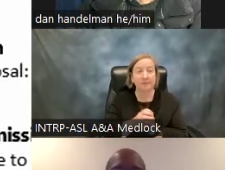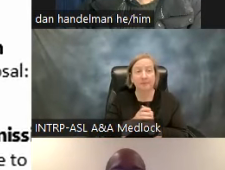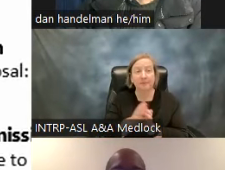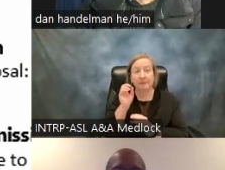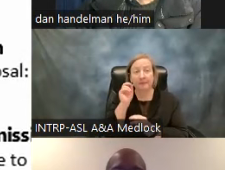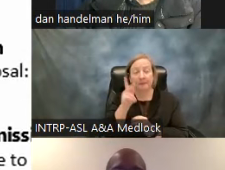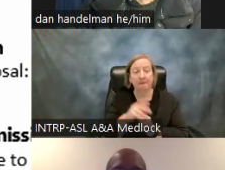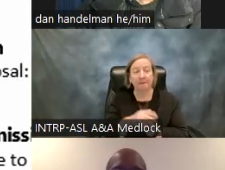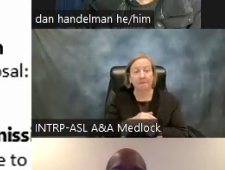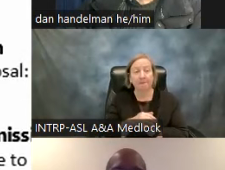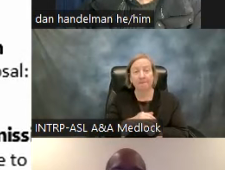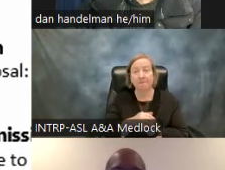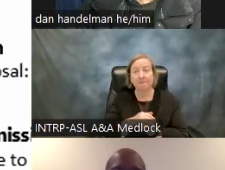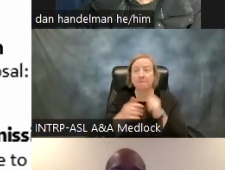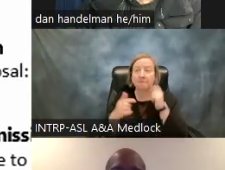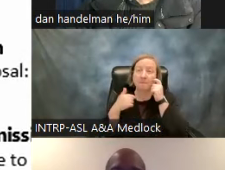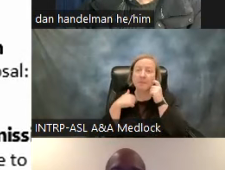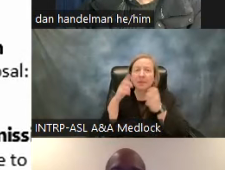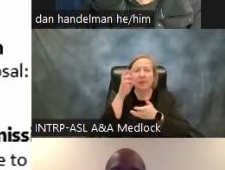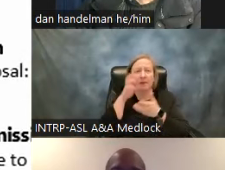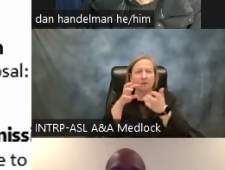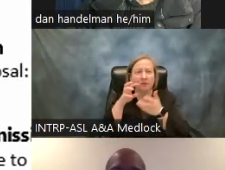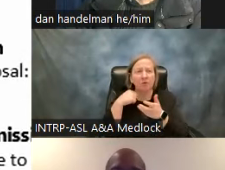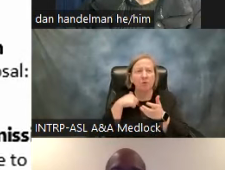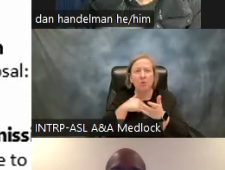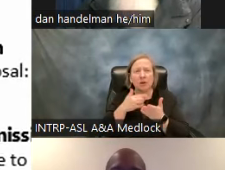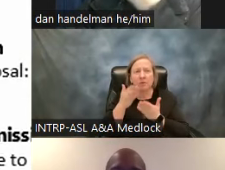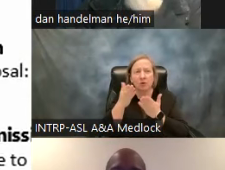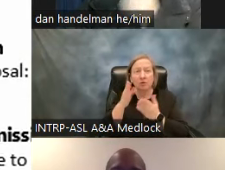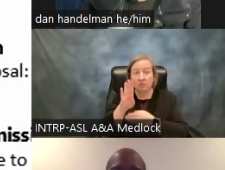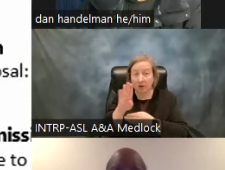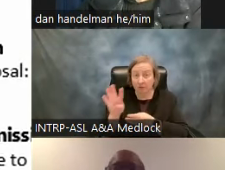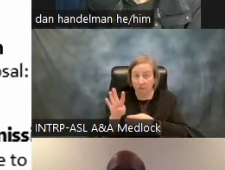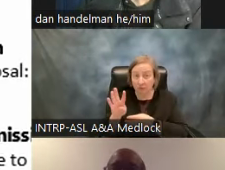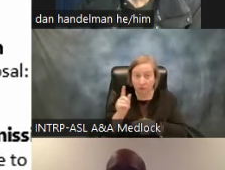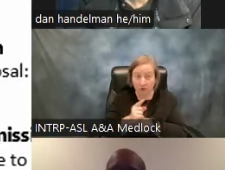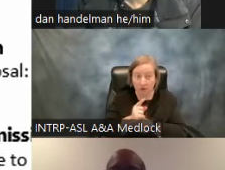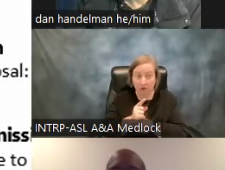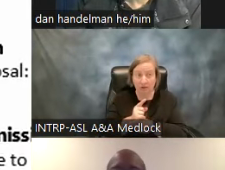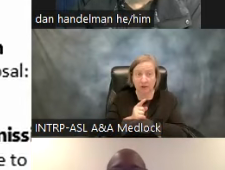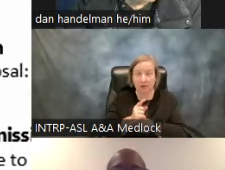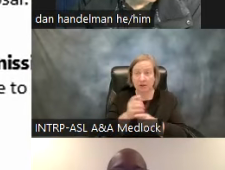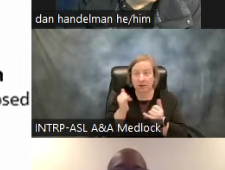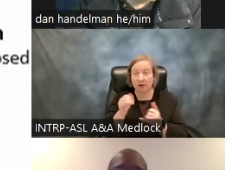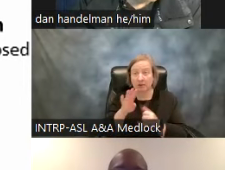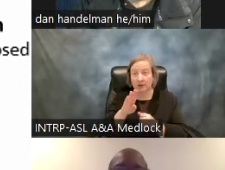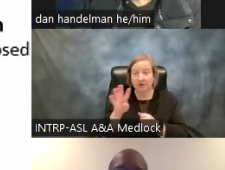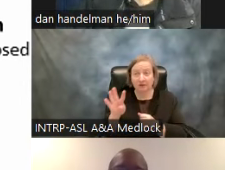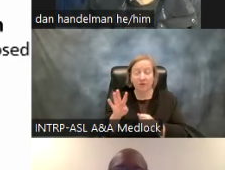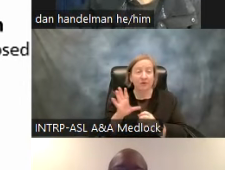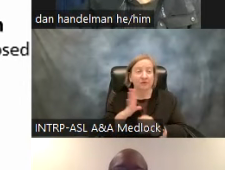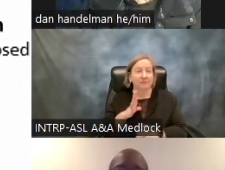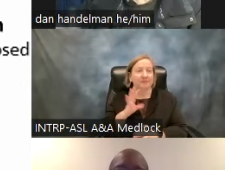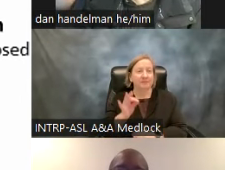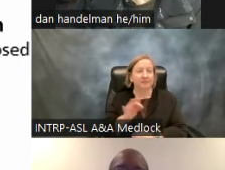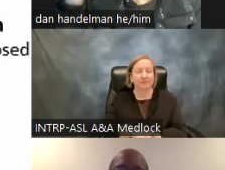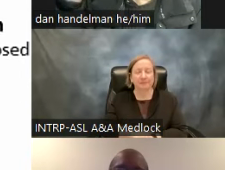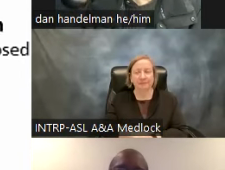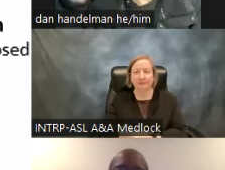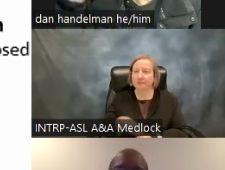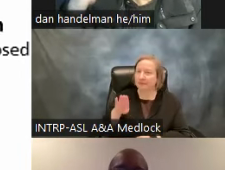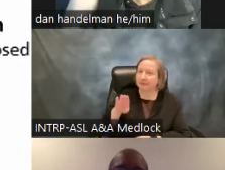Okay, I'm confused. We moved to B4, correct? And now we're giving me B4. Okay. B4,